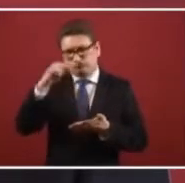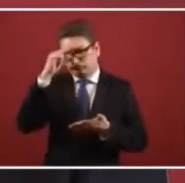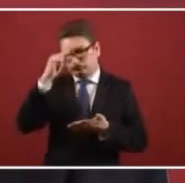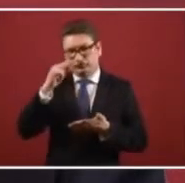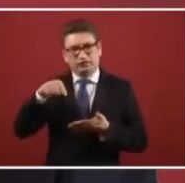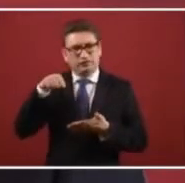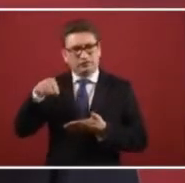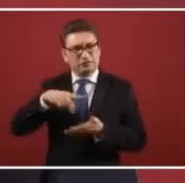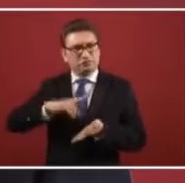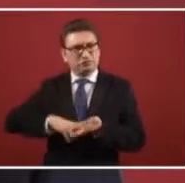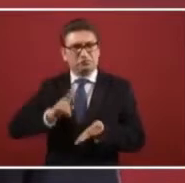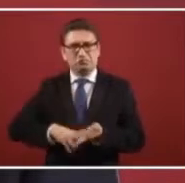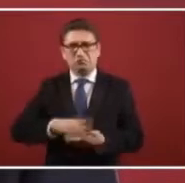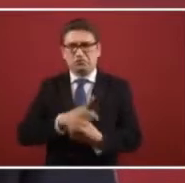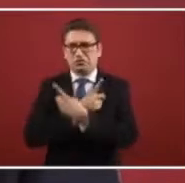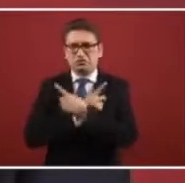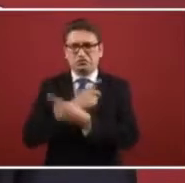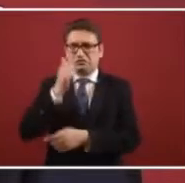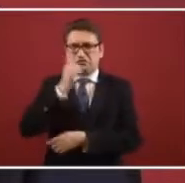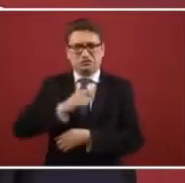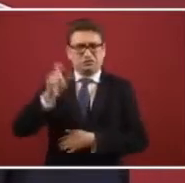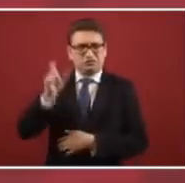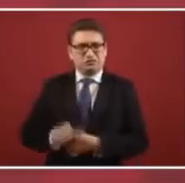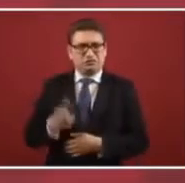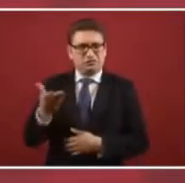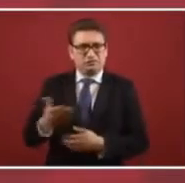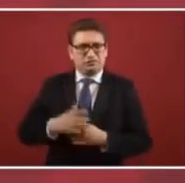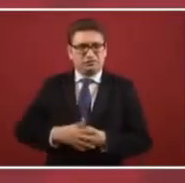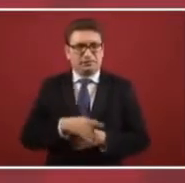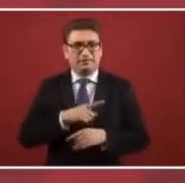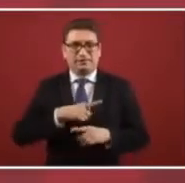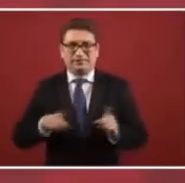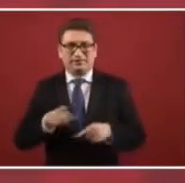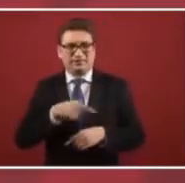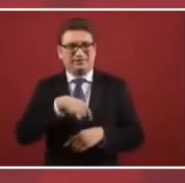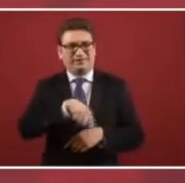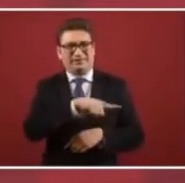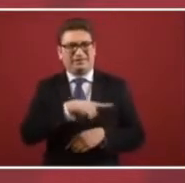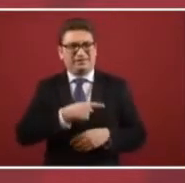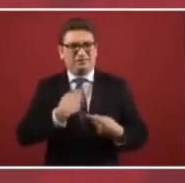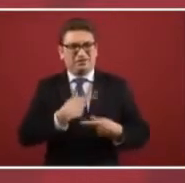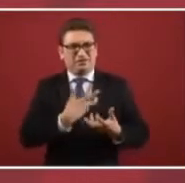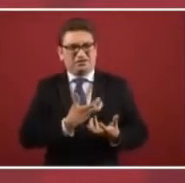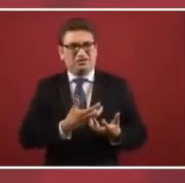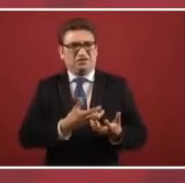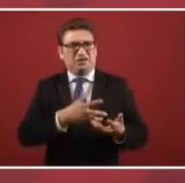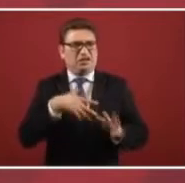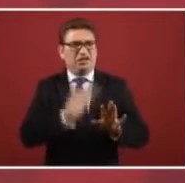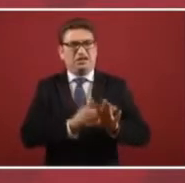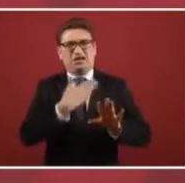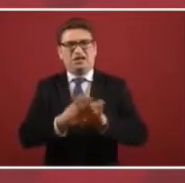so much and to maintain his principles with dignity. But